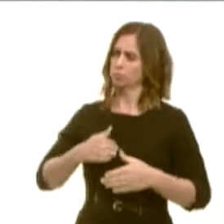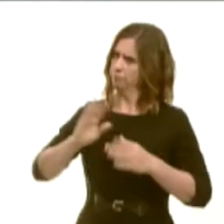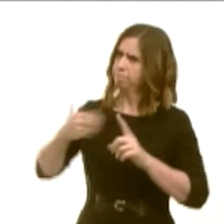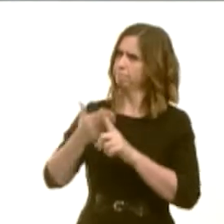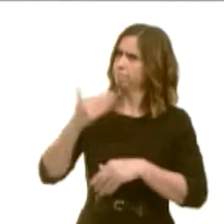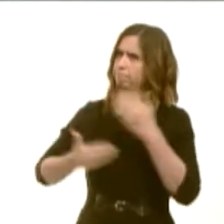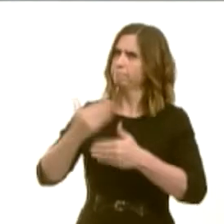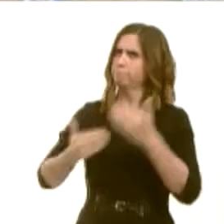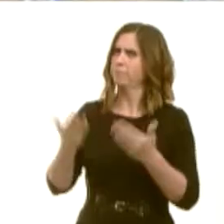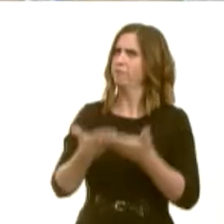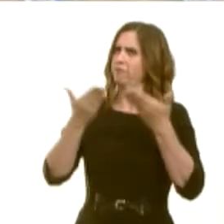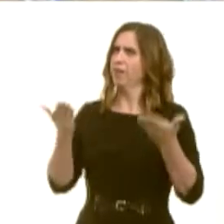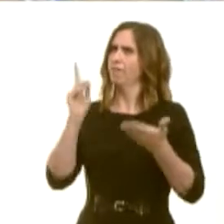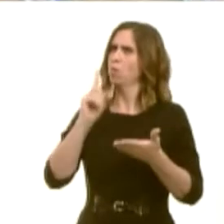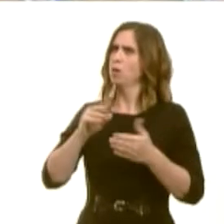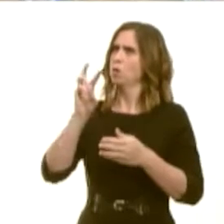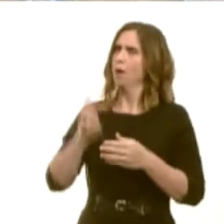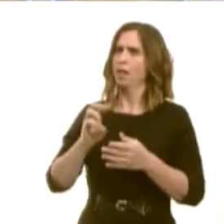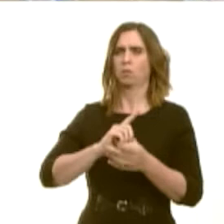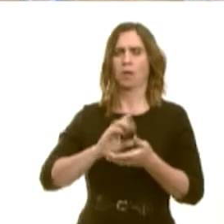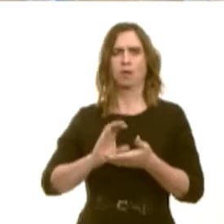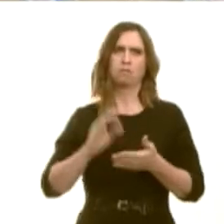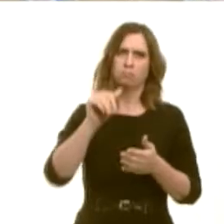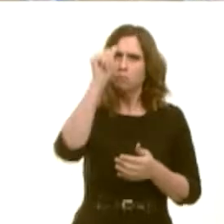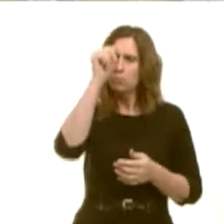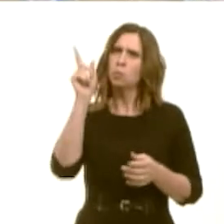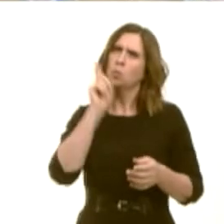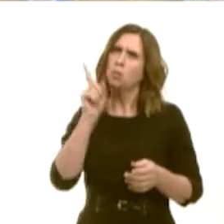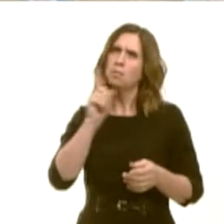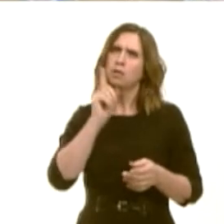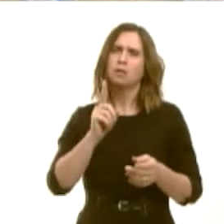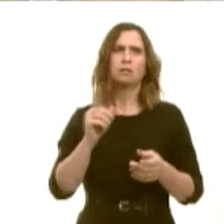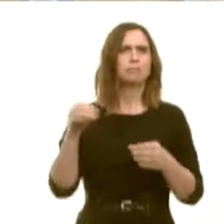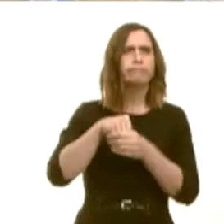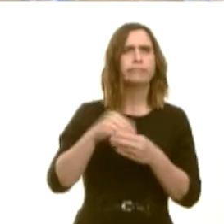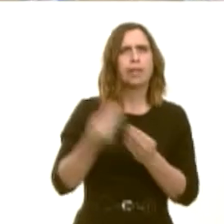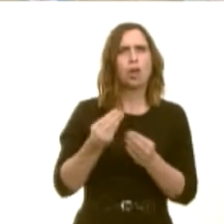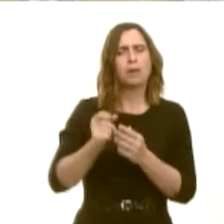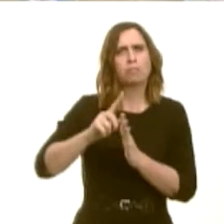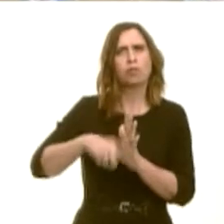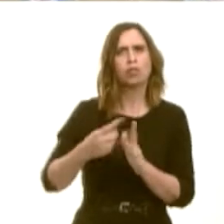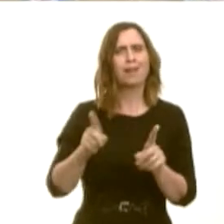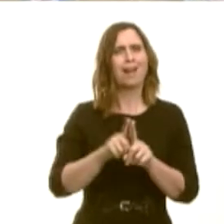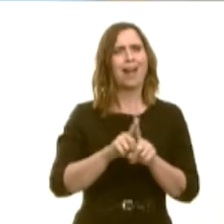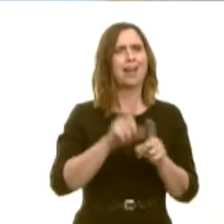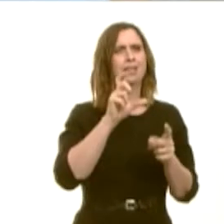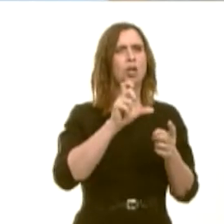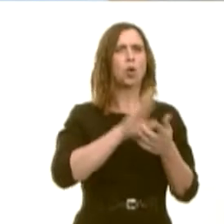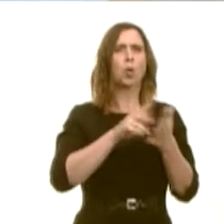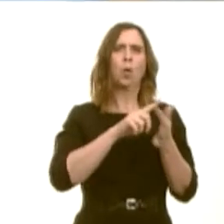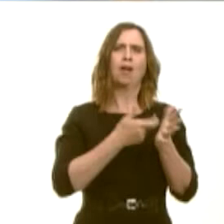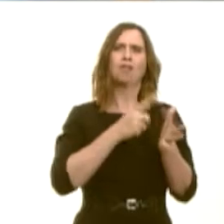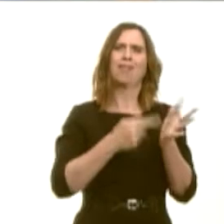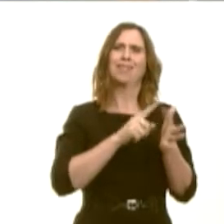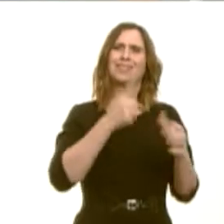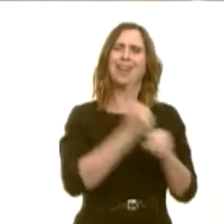environment for women in Wales. We're part-funding the Women Adding Value to the Economy project and Chwarateg's Agile Nation 2, and